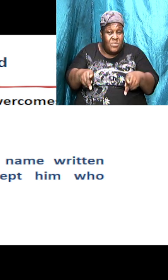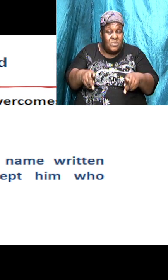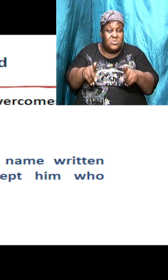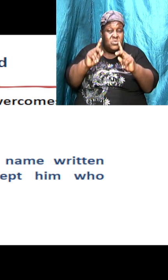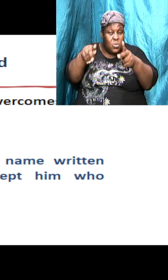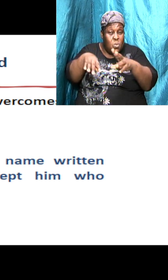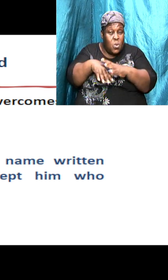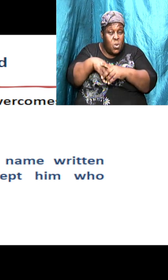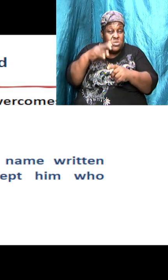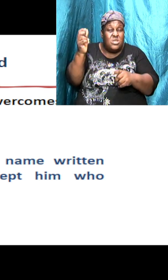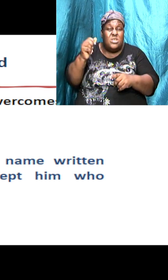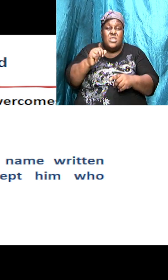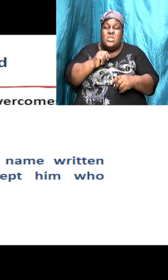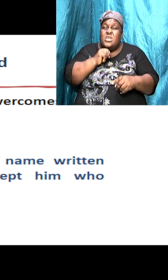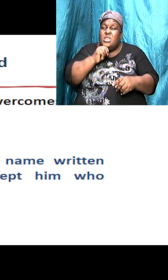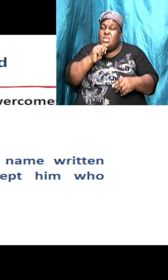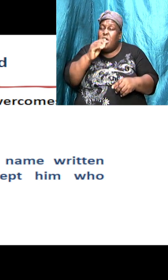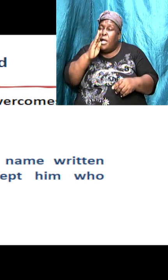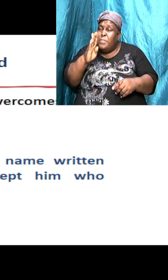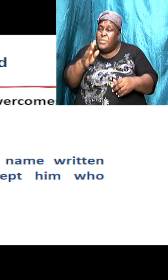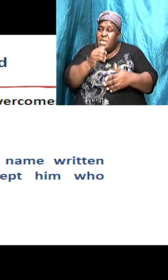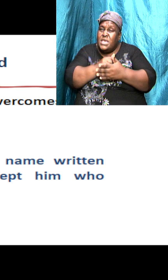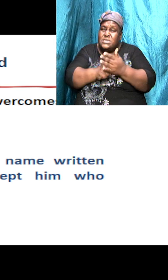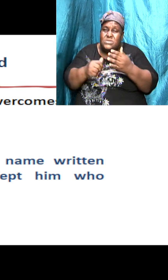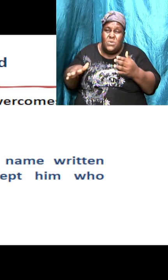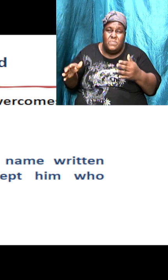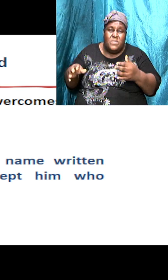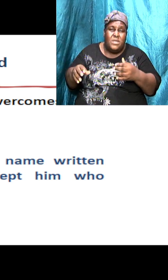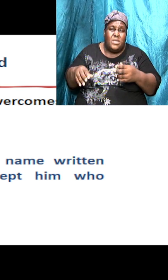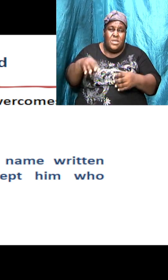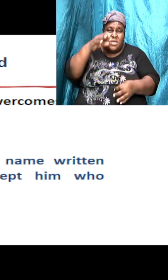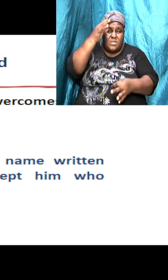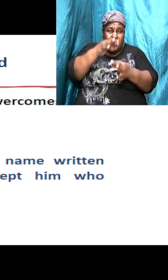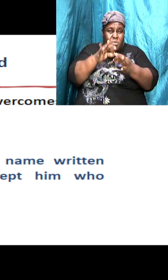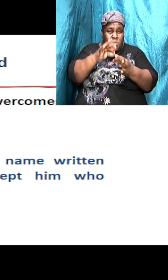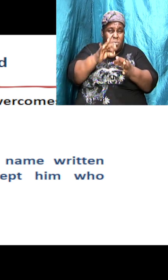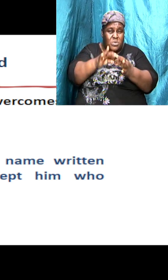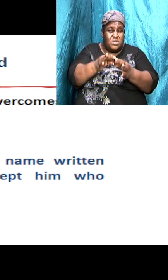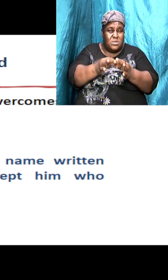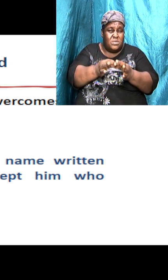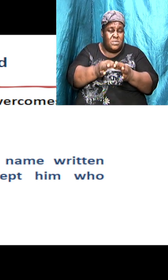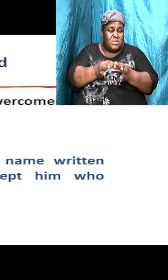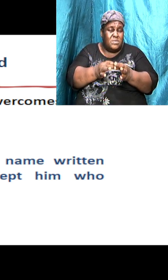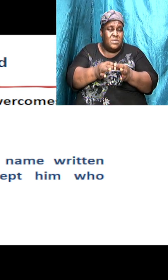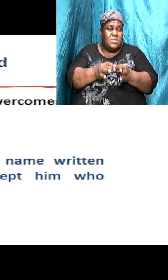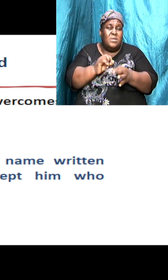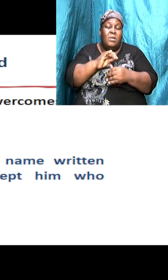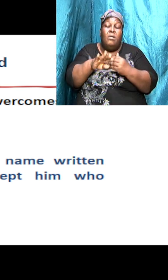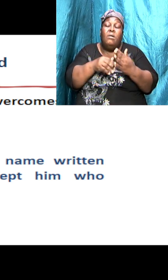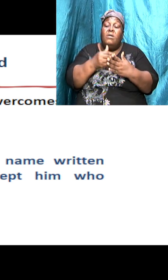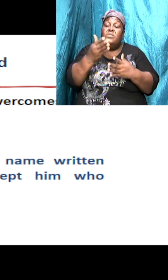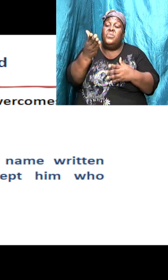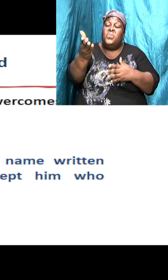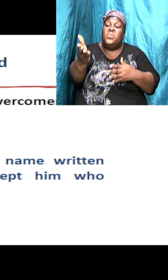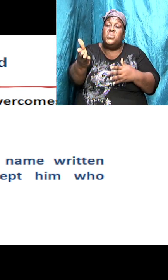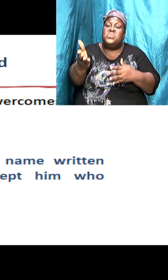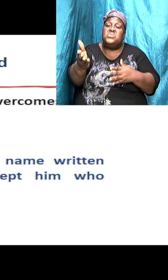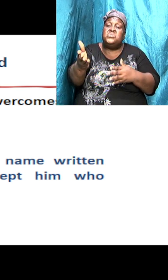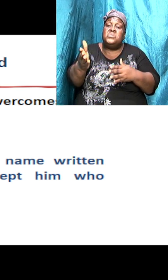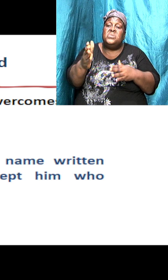out, it would not just be something that the court hear of the acquittal. But guess what? All those that they